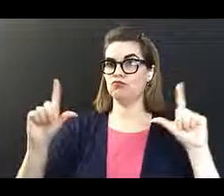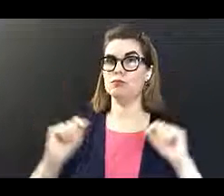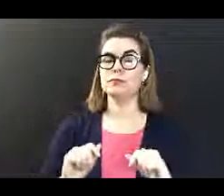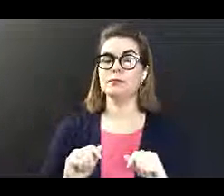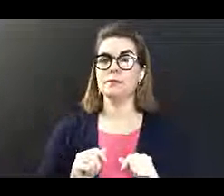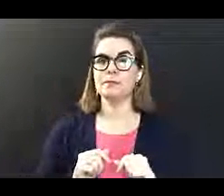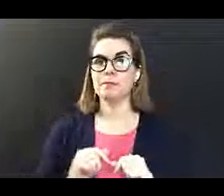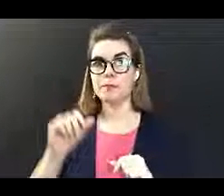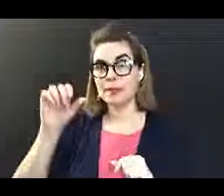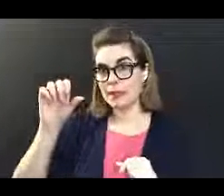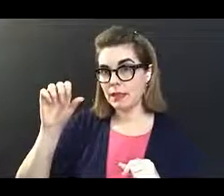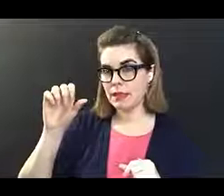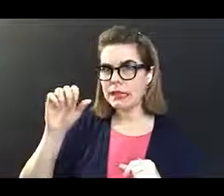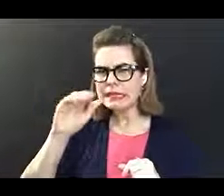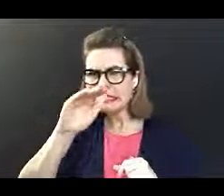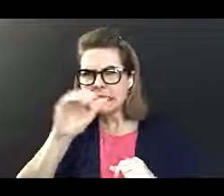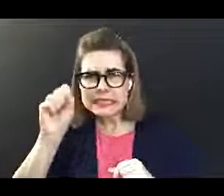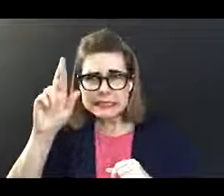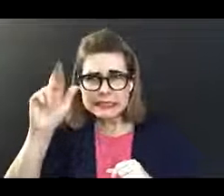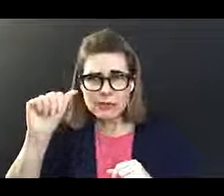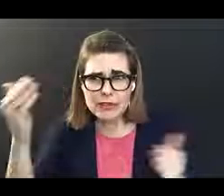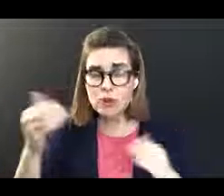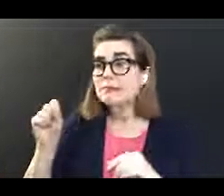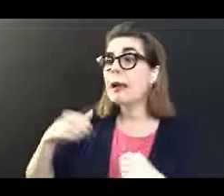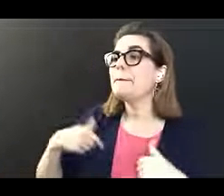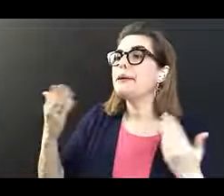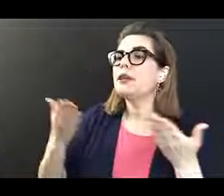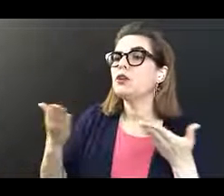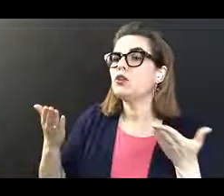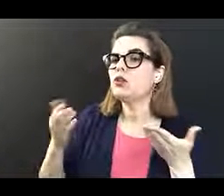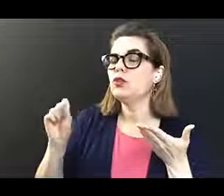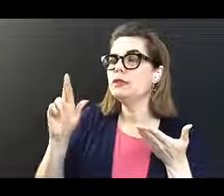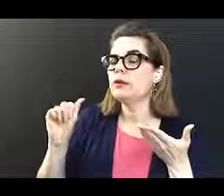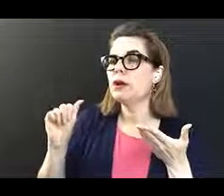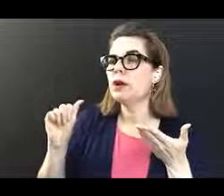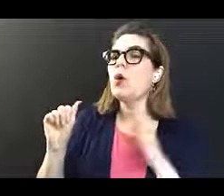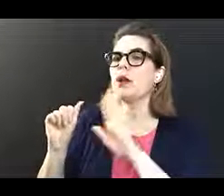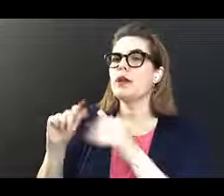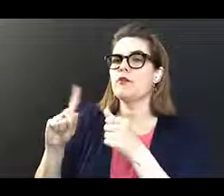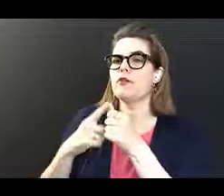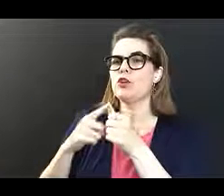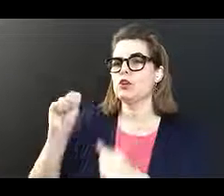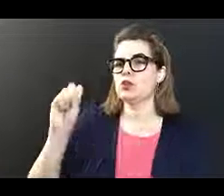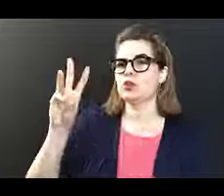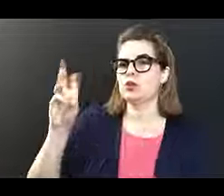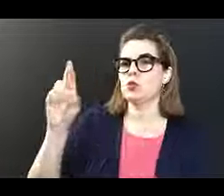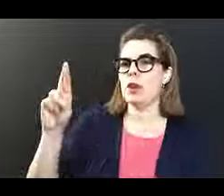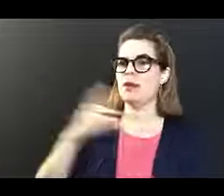is Sarah here or? Yes. Yes. Okay. I don't know if we're going to go with the swear committee real quick. That's